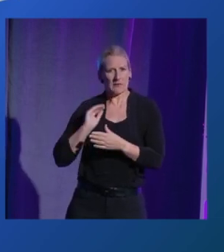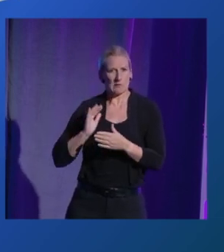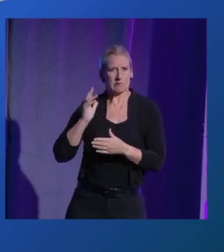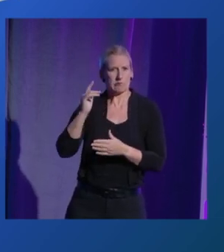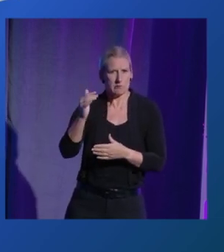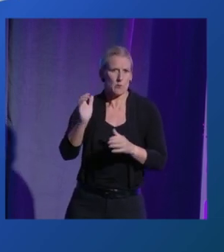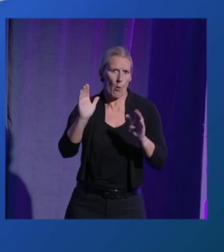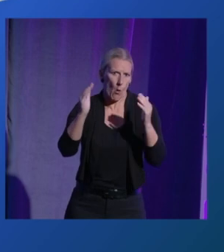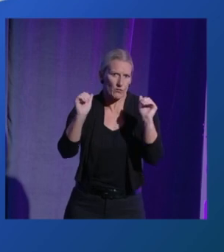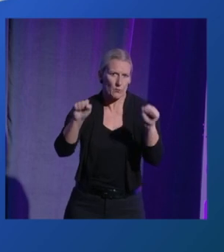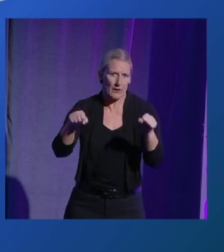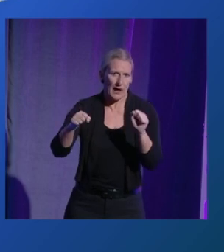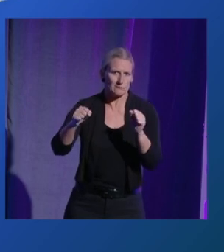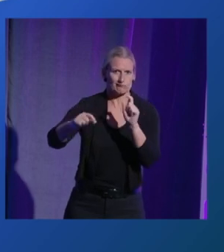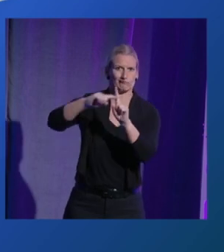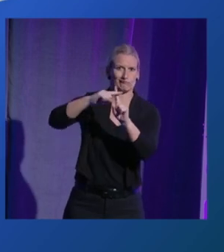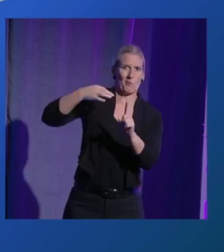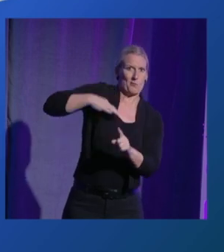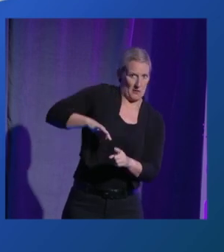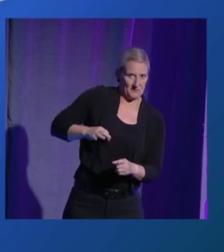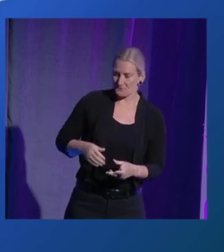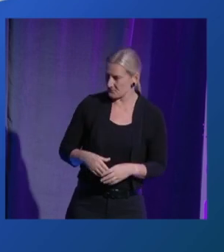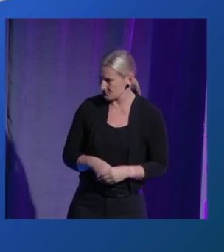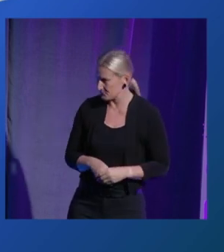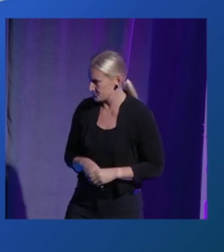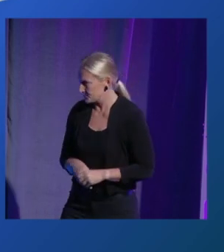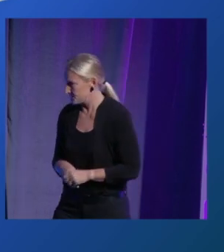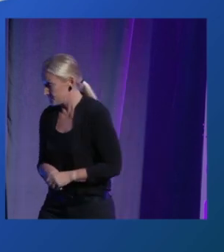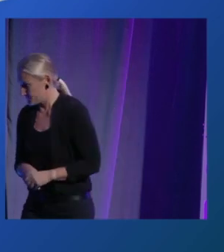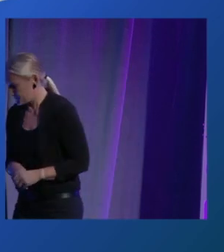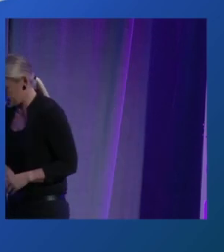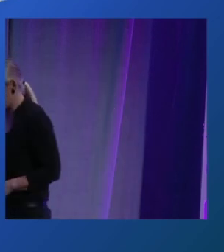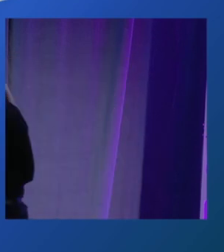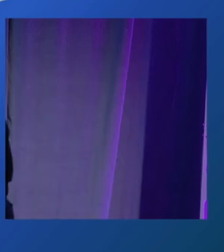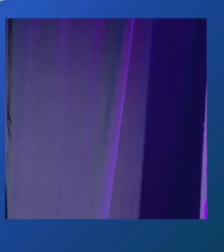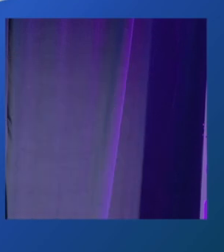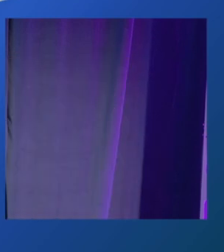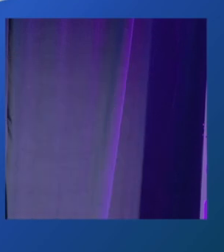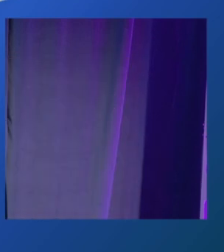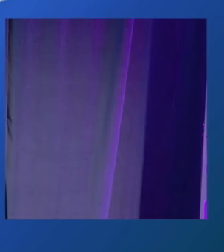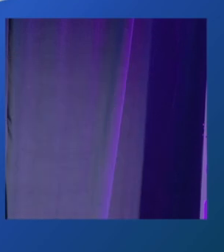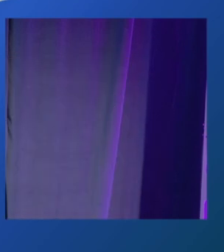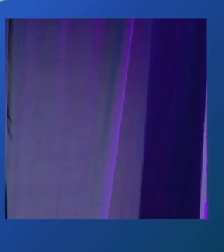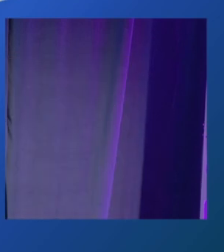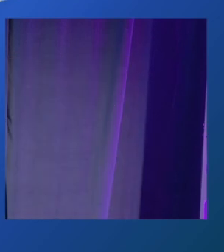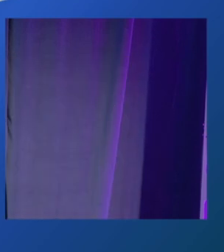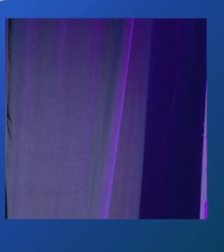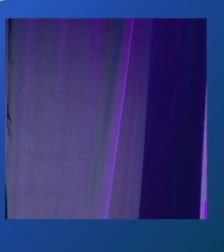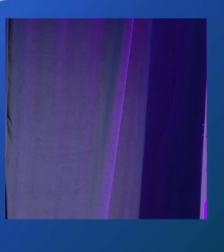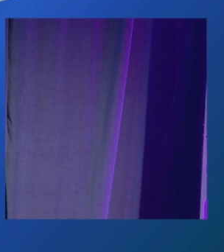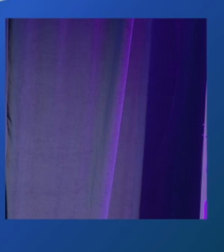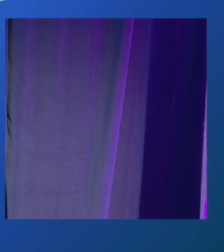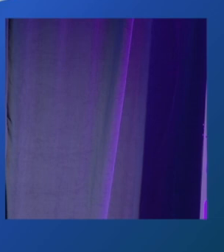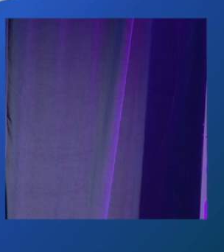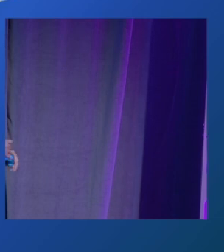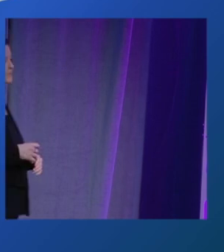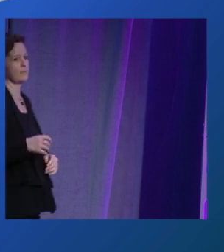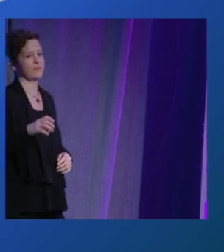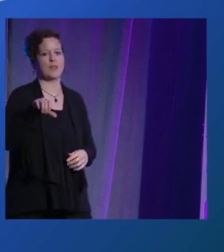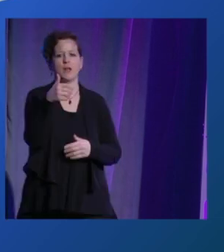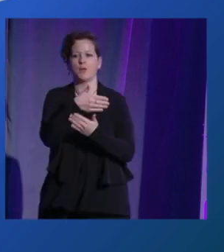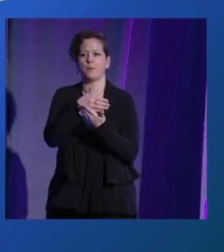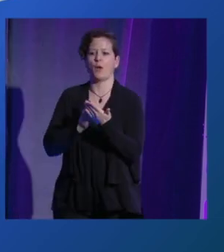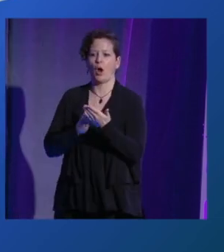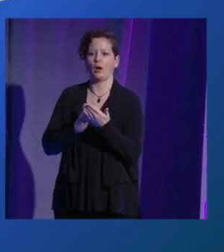profitability that's one aspect of it probably the bigger aspect in the the one that's really growing more and more for us is is more on the